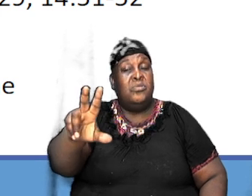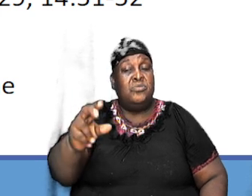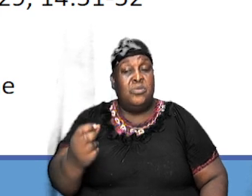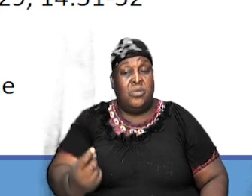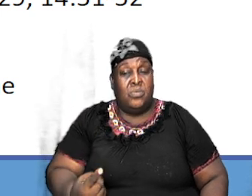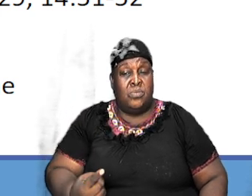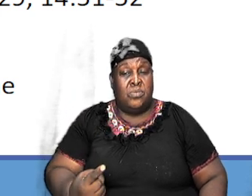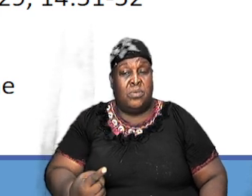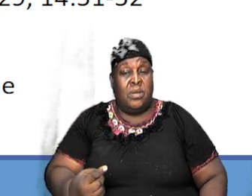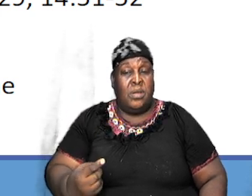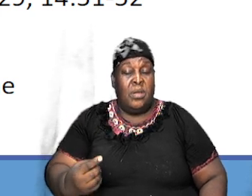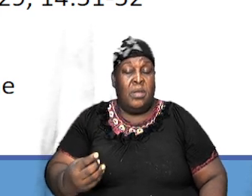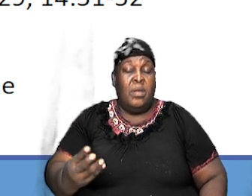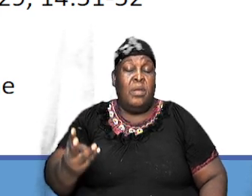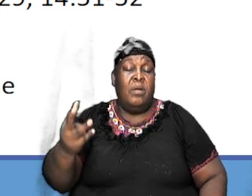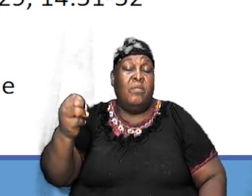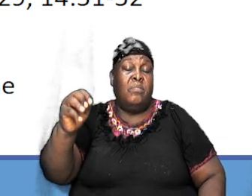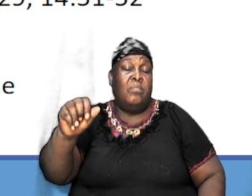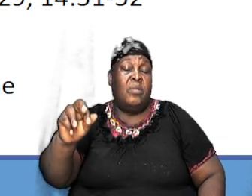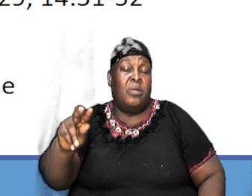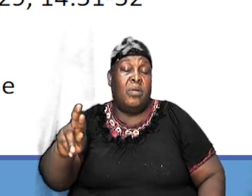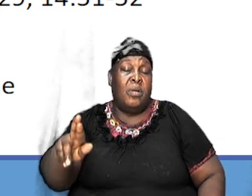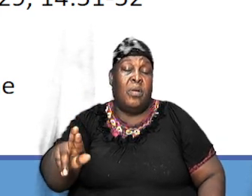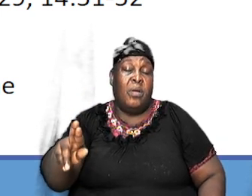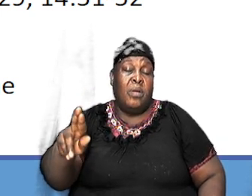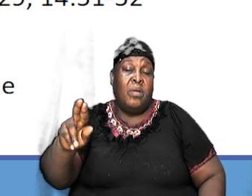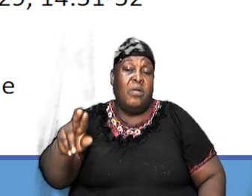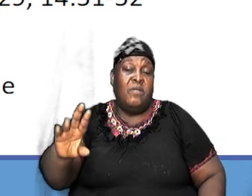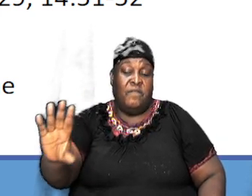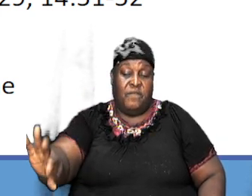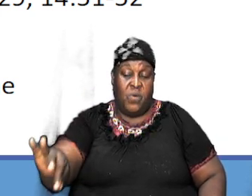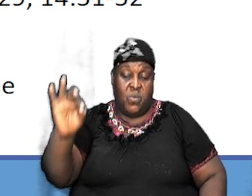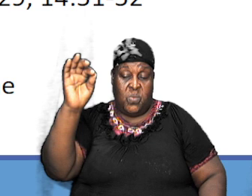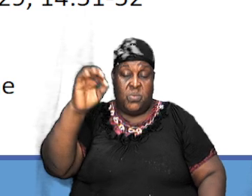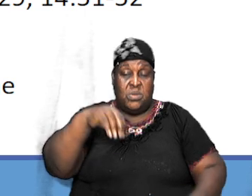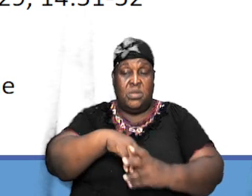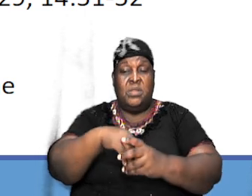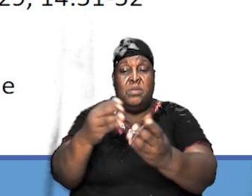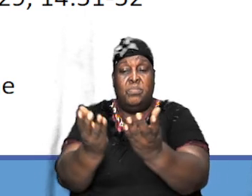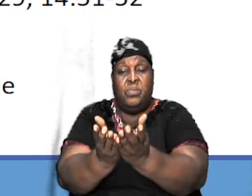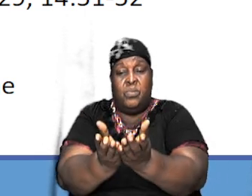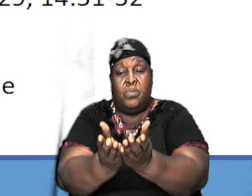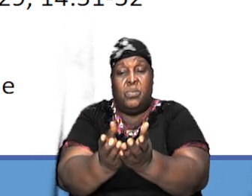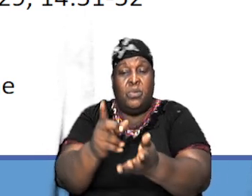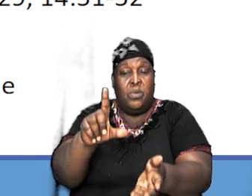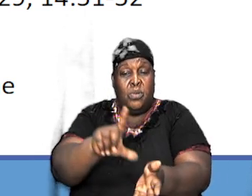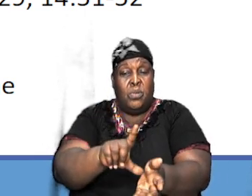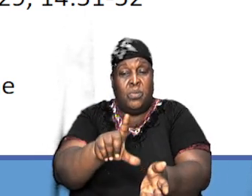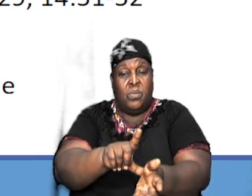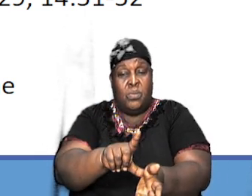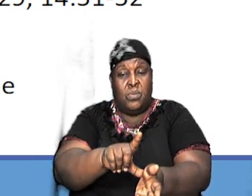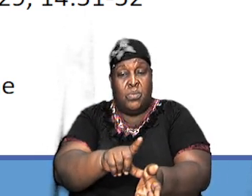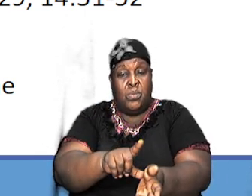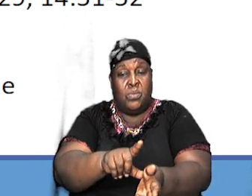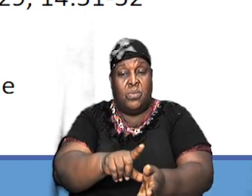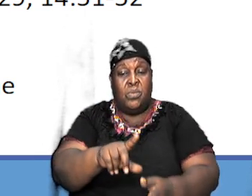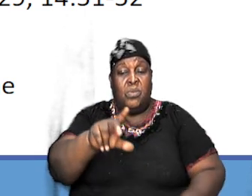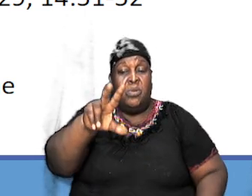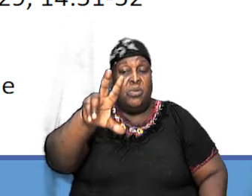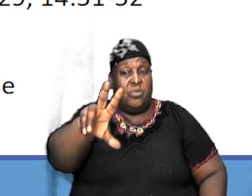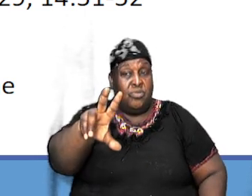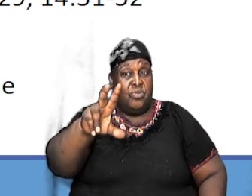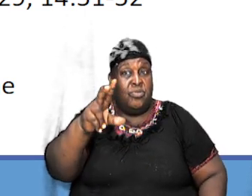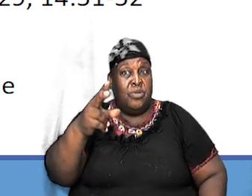can also found in Luke. So three quarter of the event, the miracles,